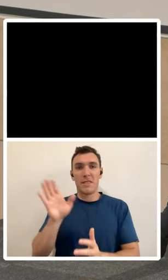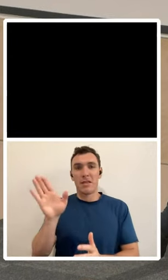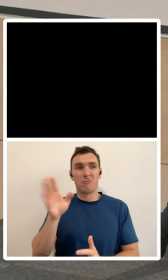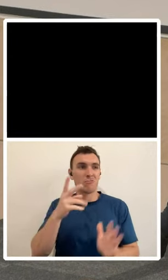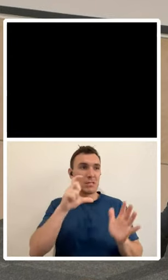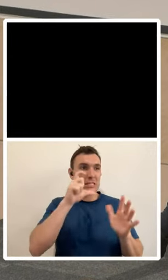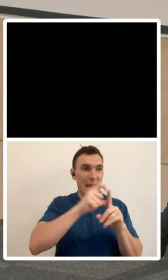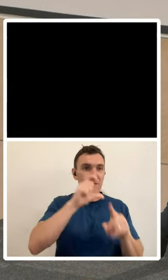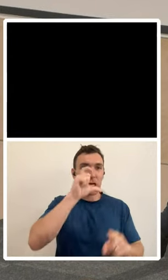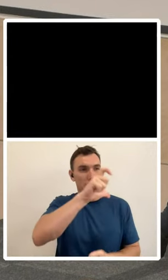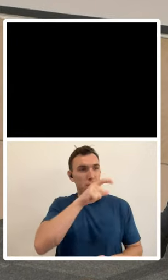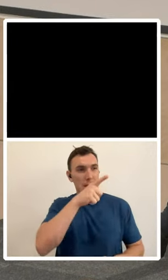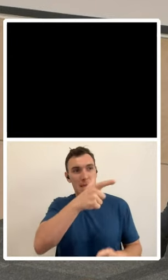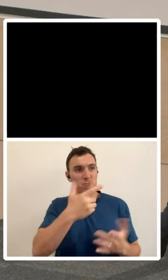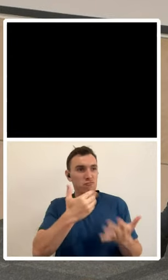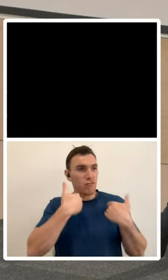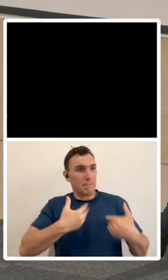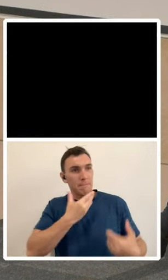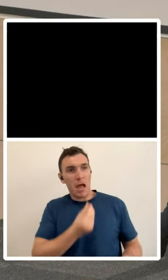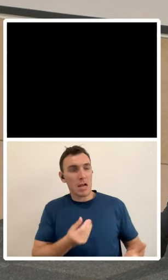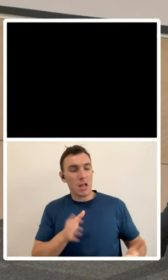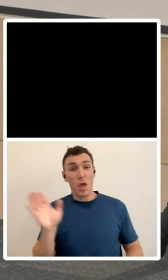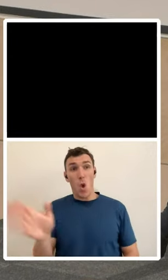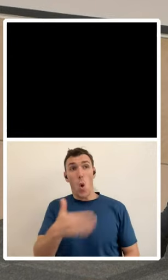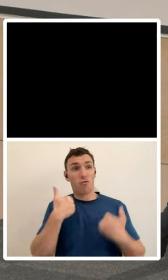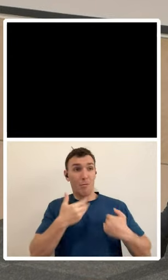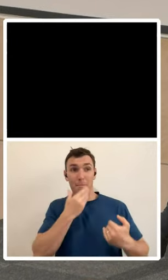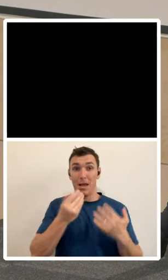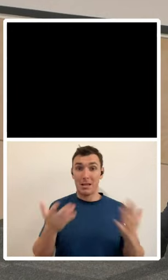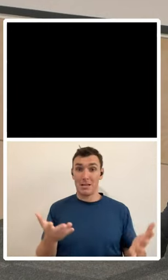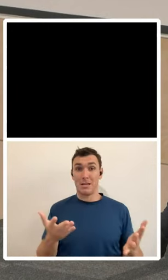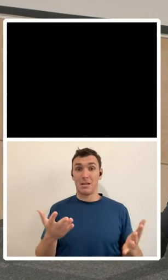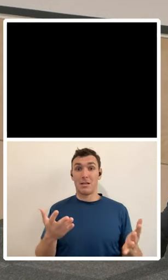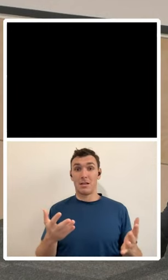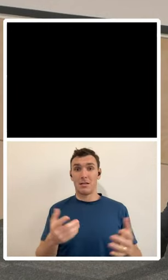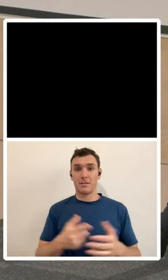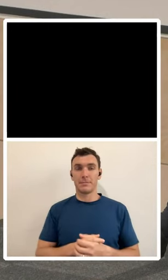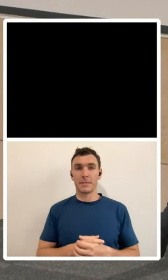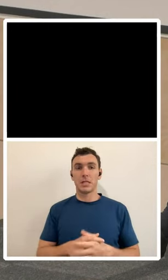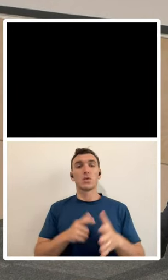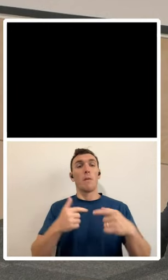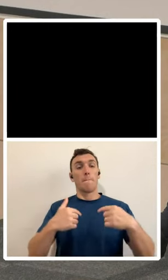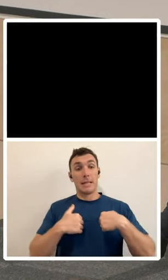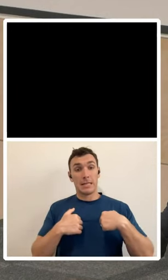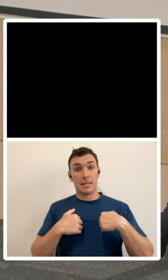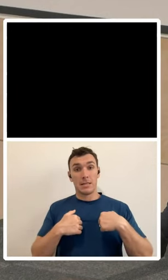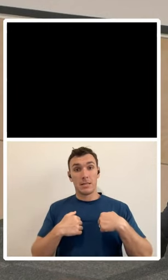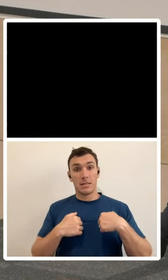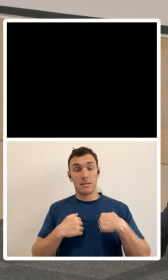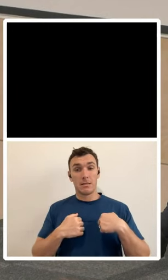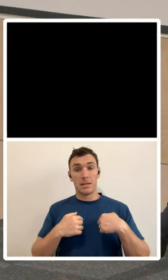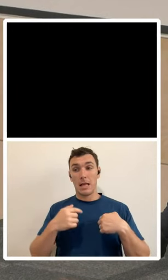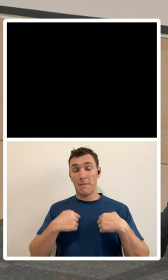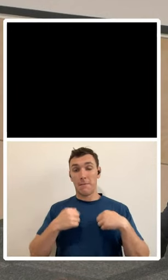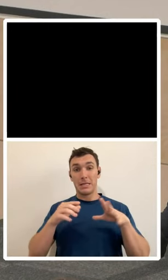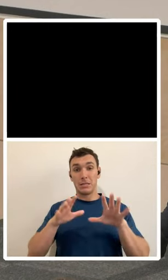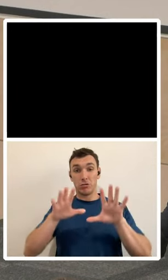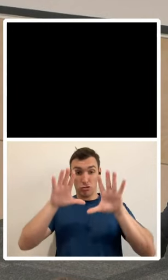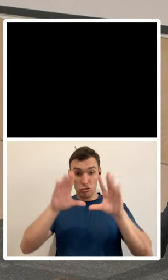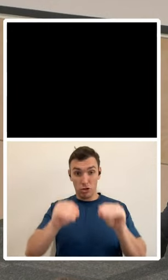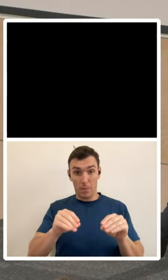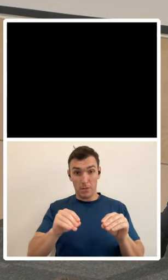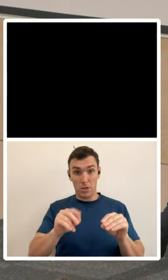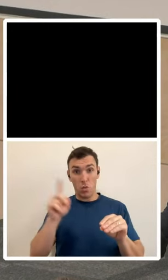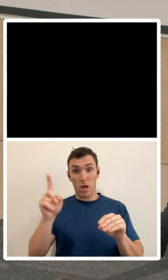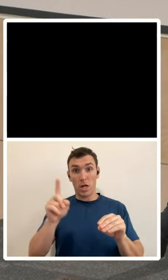is it looks great from the top. And I made a very conscious shift away from writing articles for The Guardian towards YouTube, Instagram,